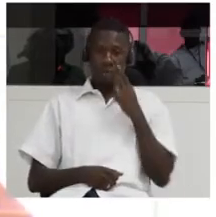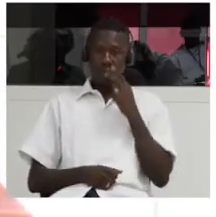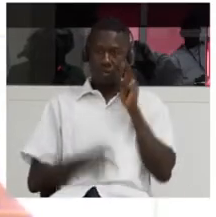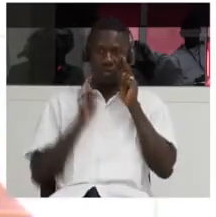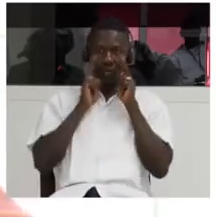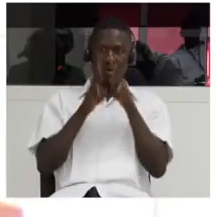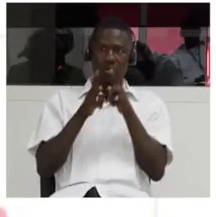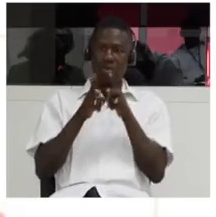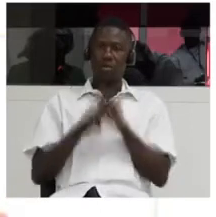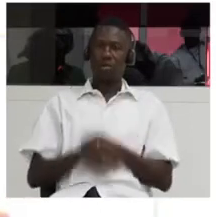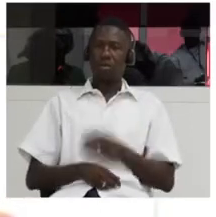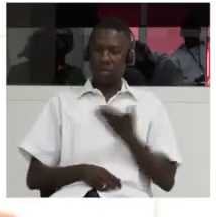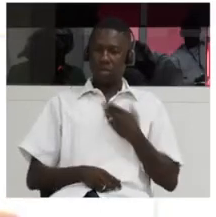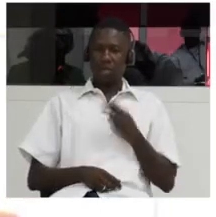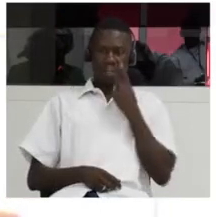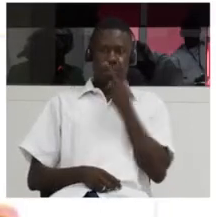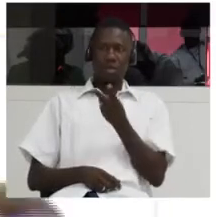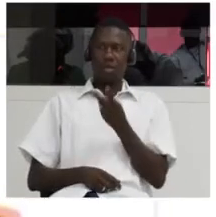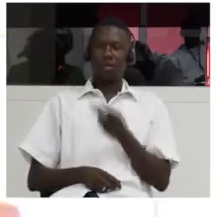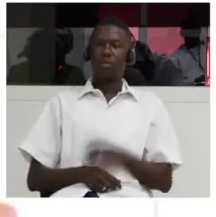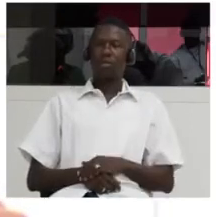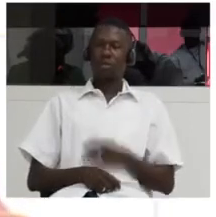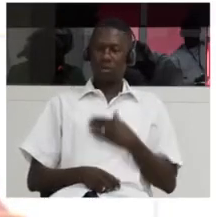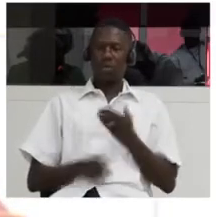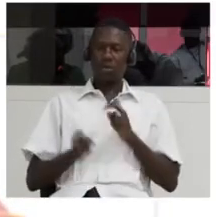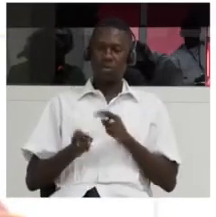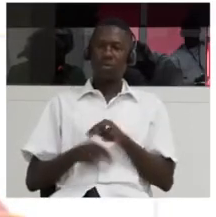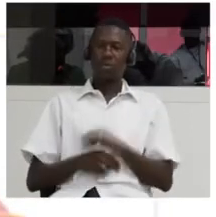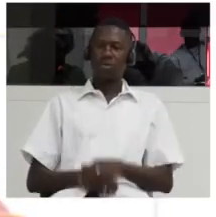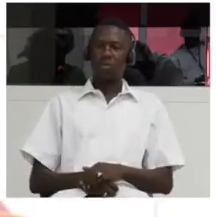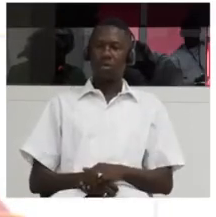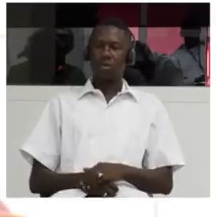was seeing. Because the moment I make the action, people concentrate on me.